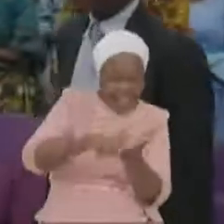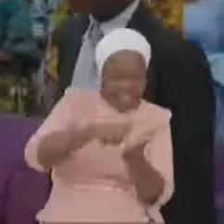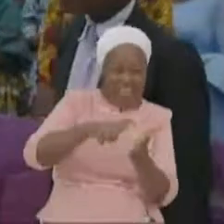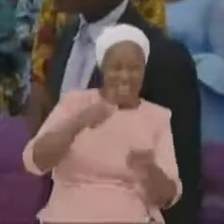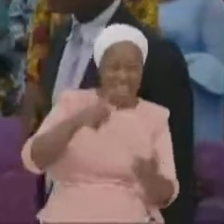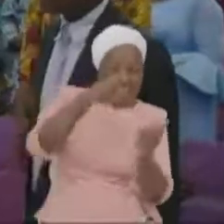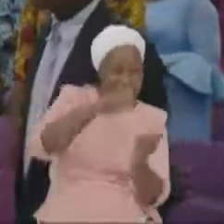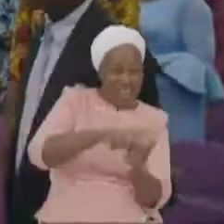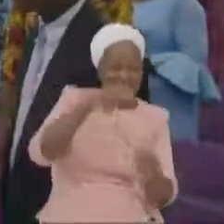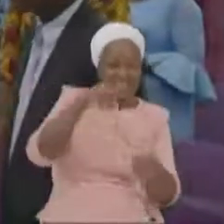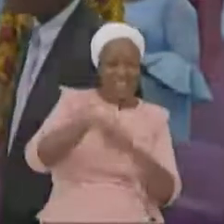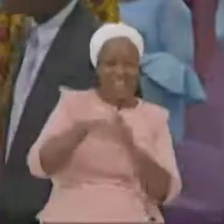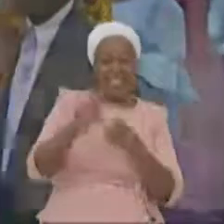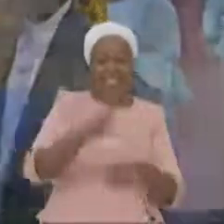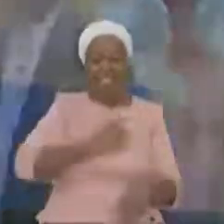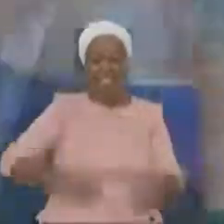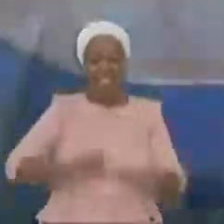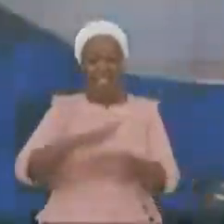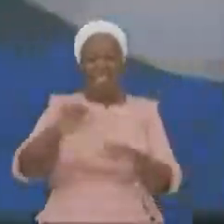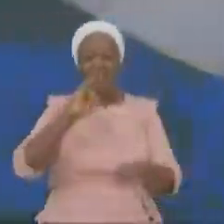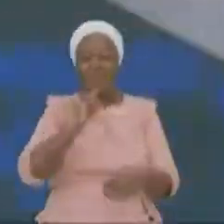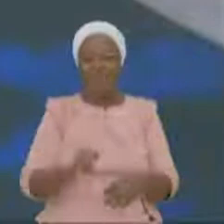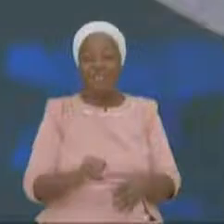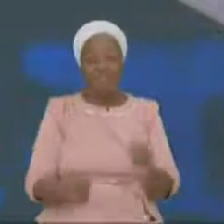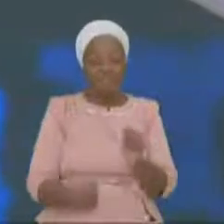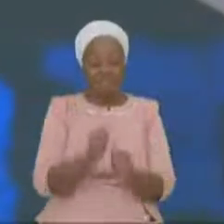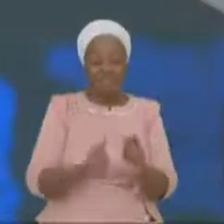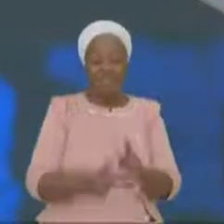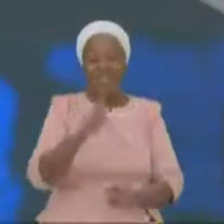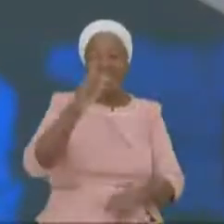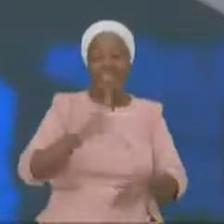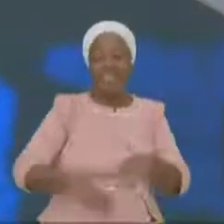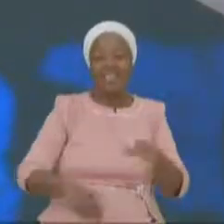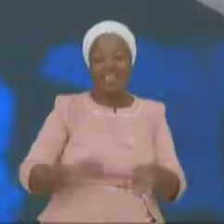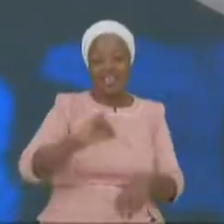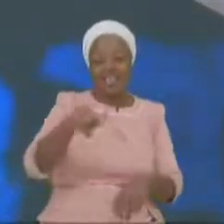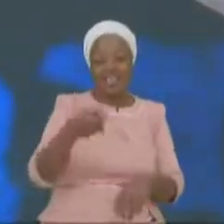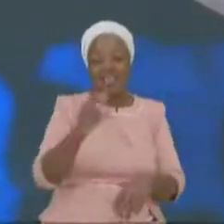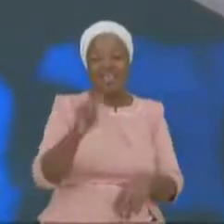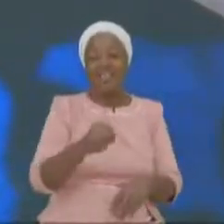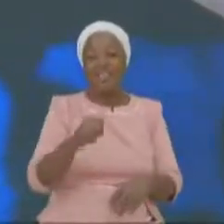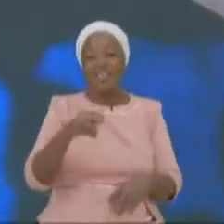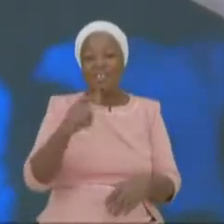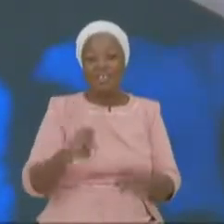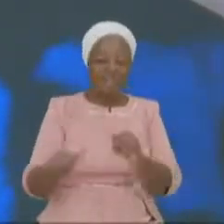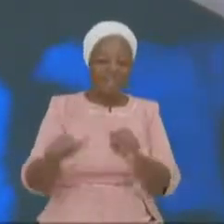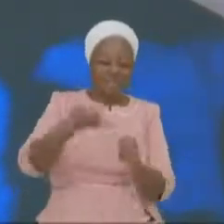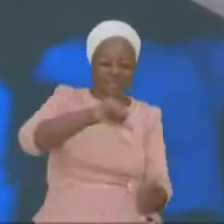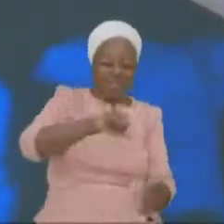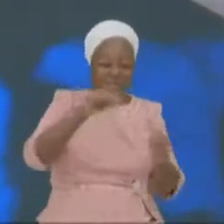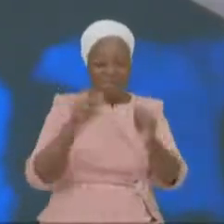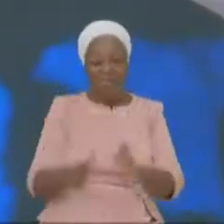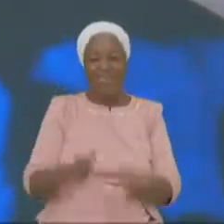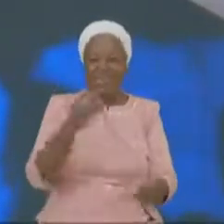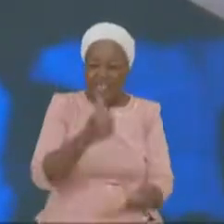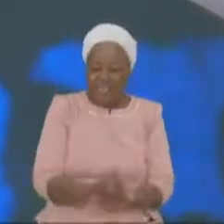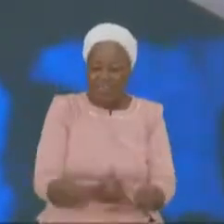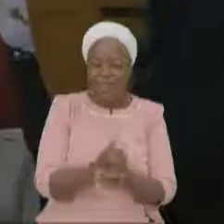kingdom is greater than John the Baptist. Amen. Amen.